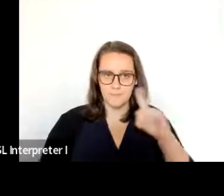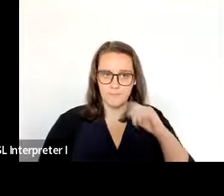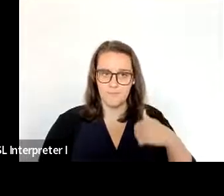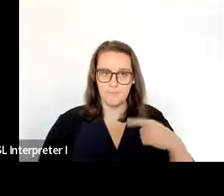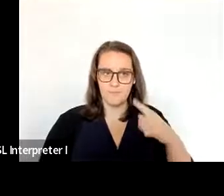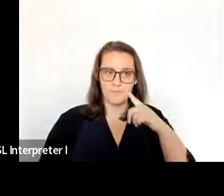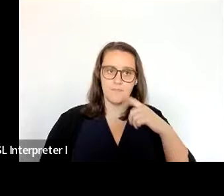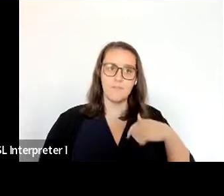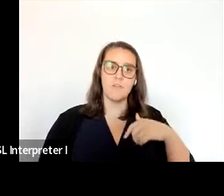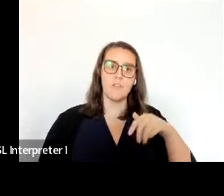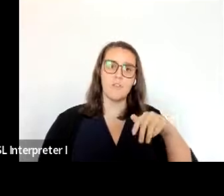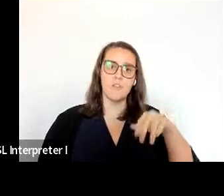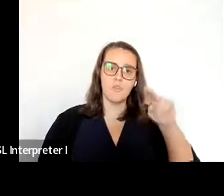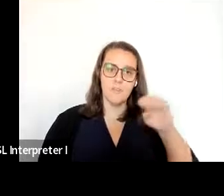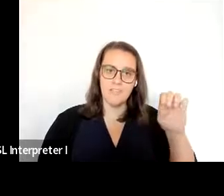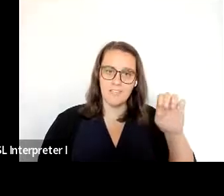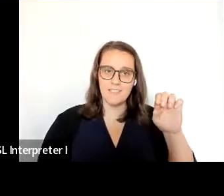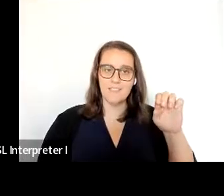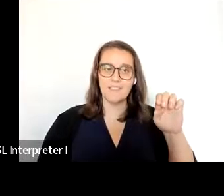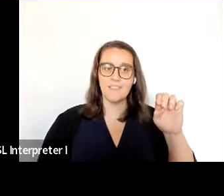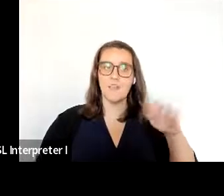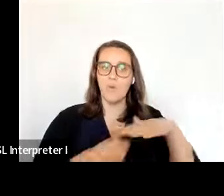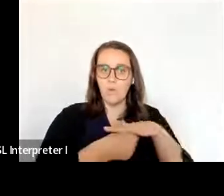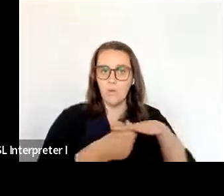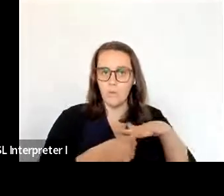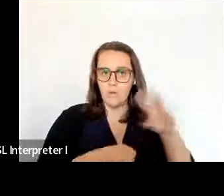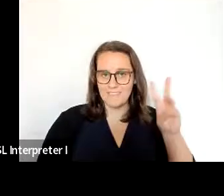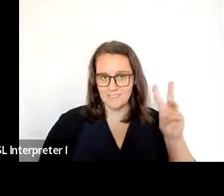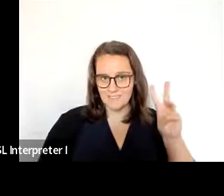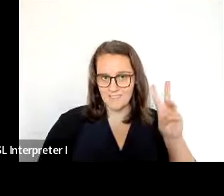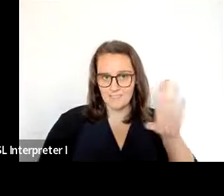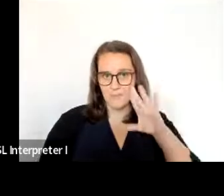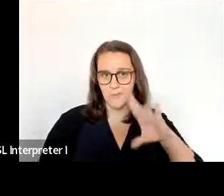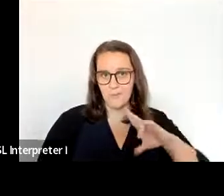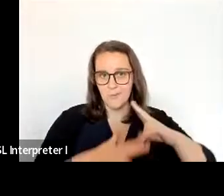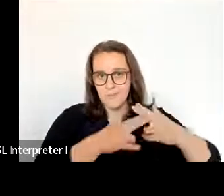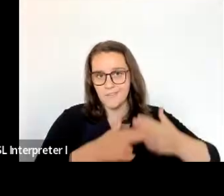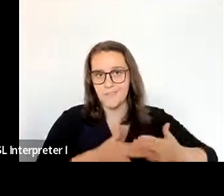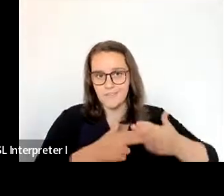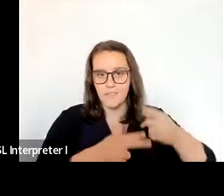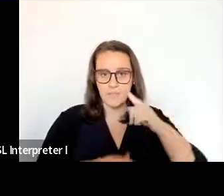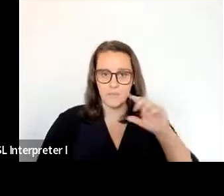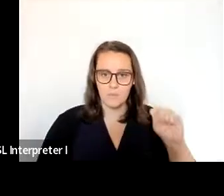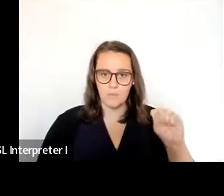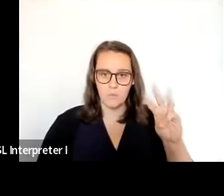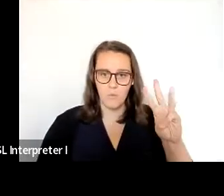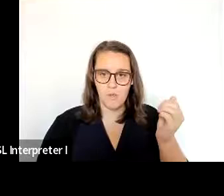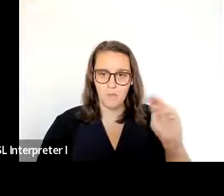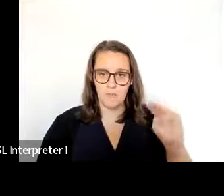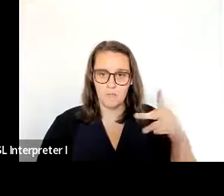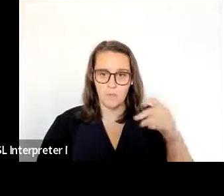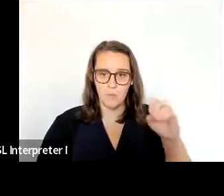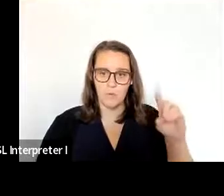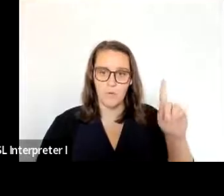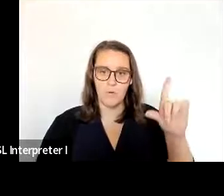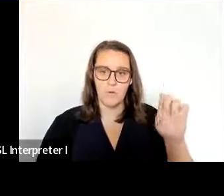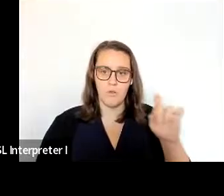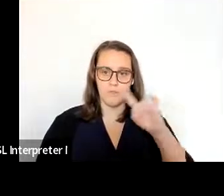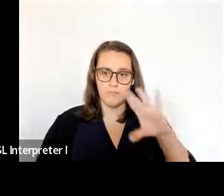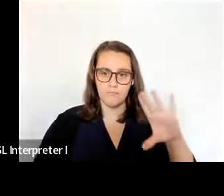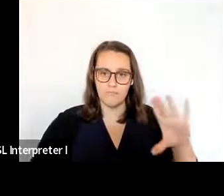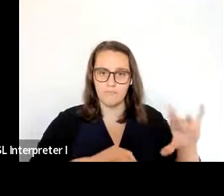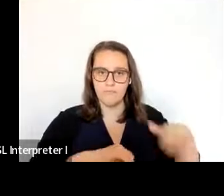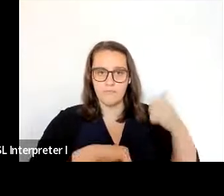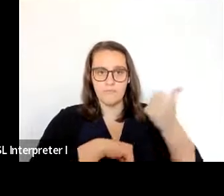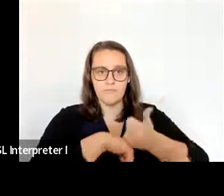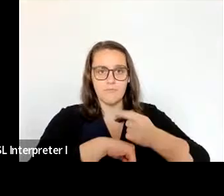The location, I believe, is in Ward 6. In 2014, a partnership was established between the